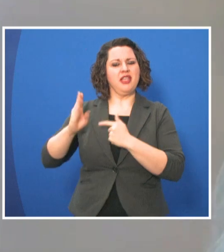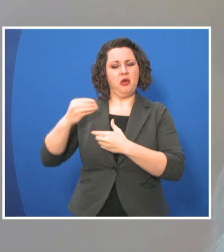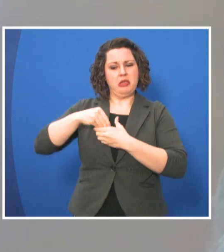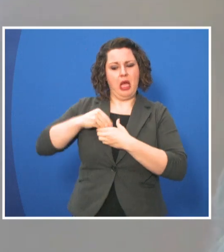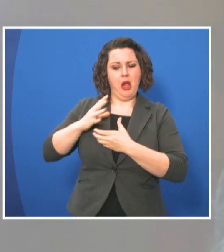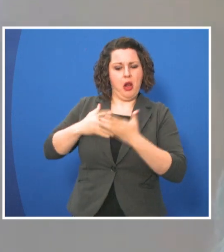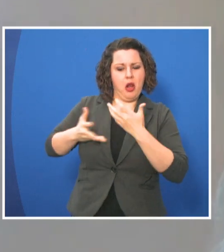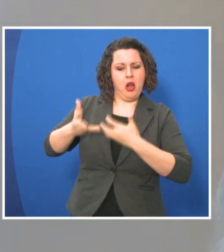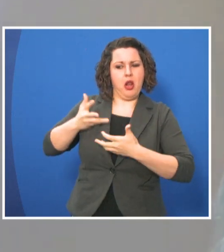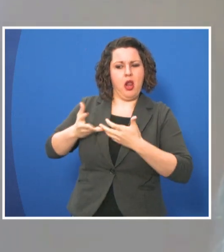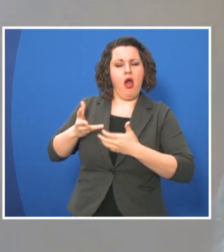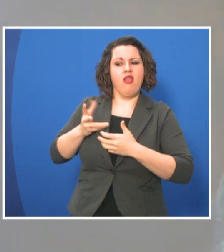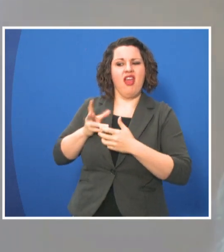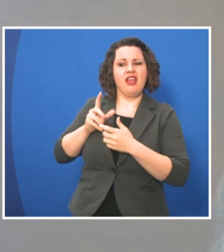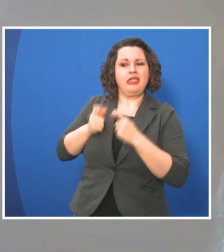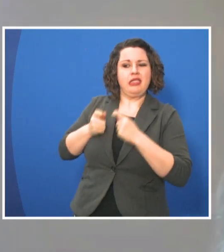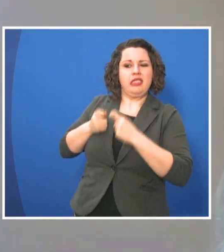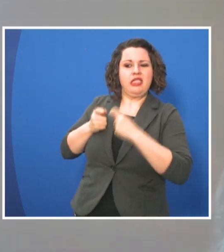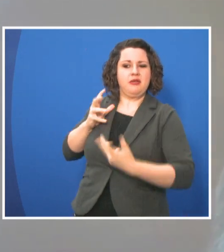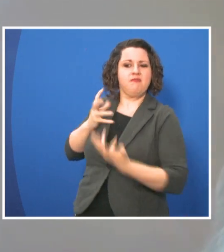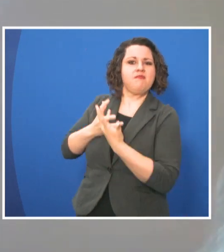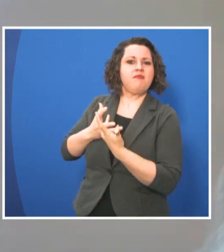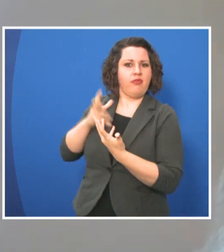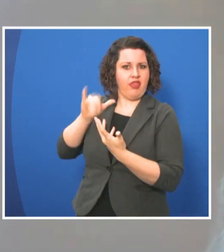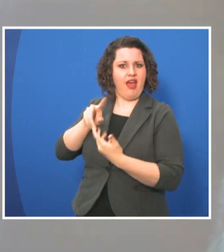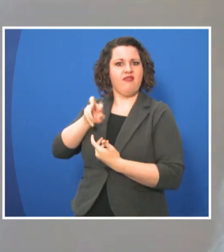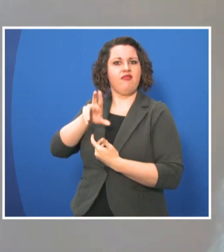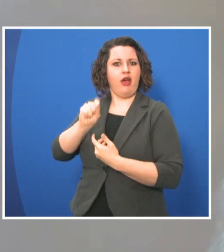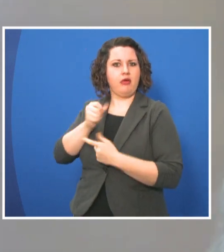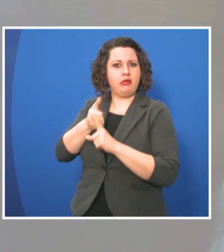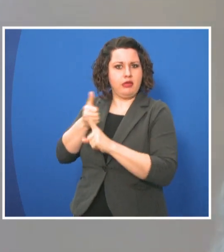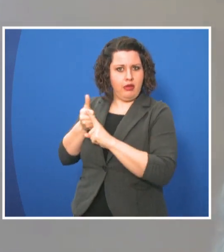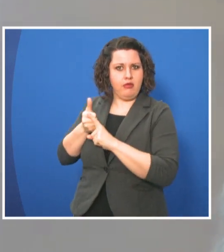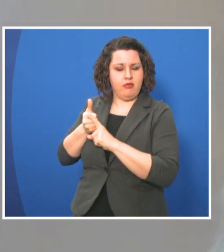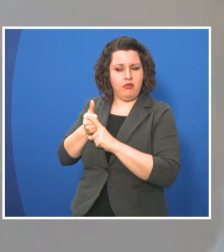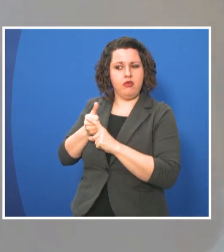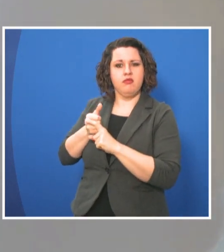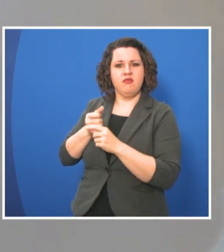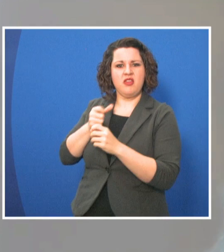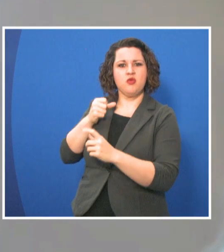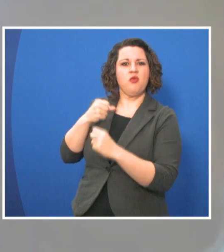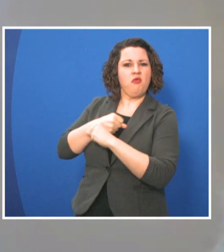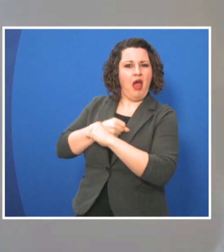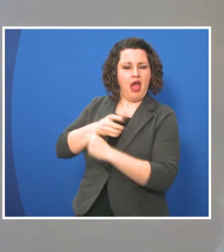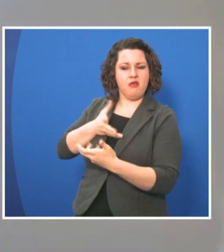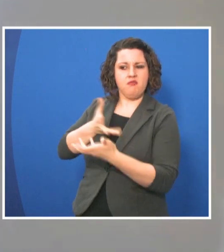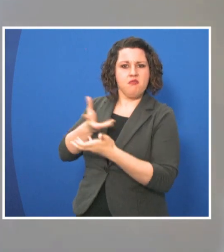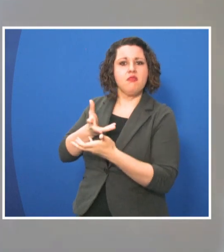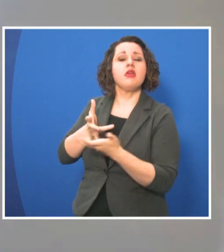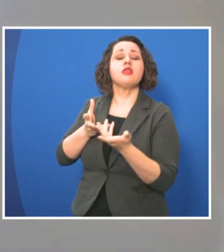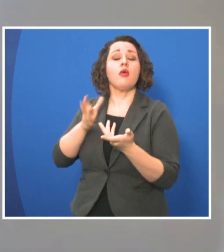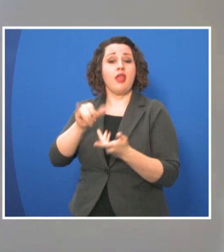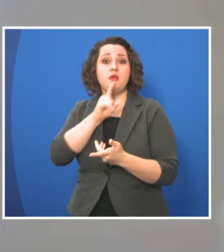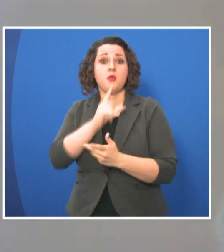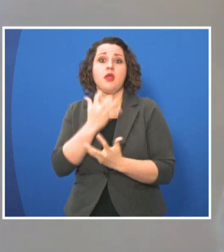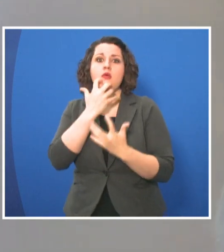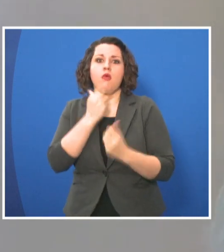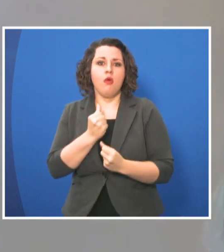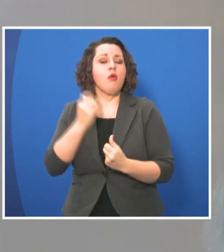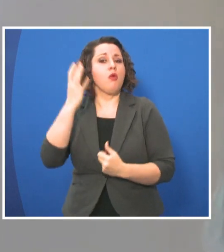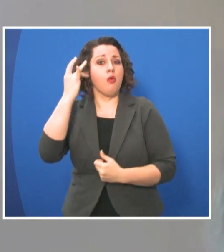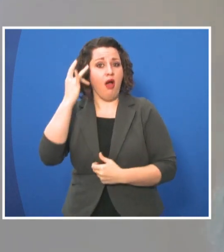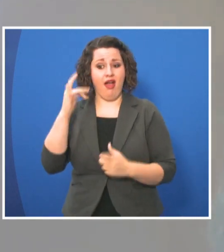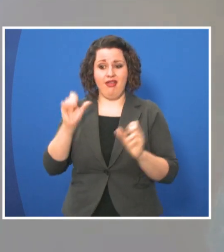to the parts of a bacteria or a virus itself. And those are really valuable because that's what's going to help us learn how to fight